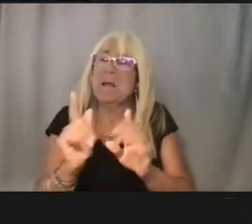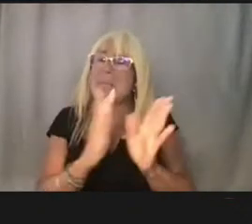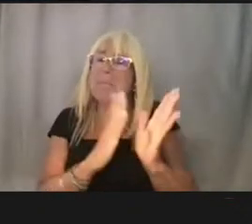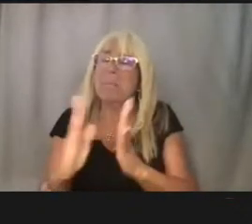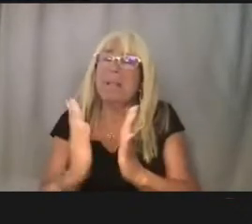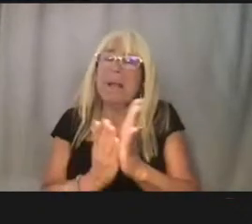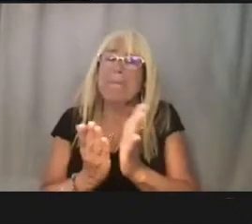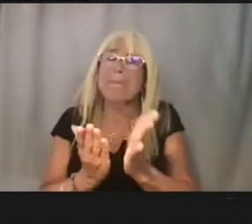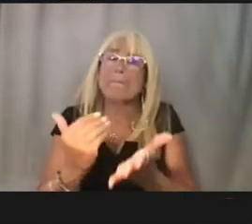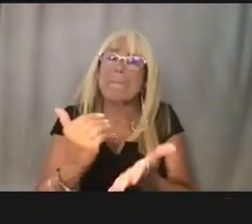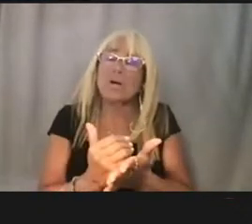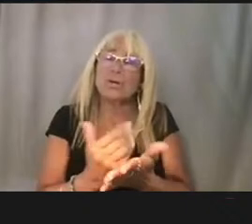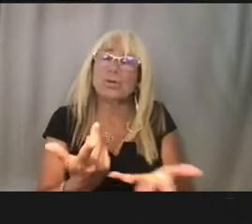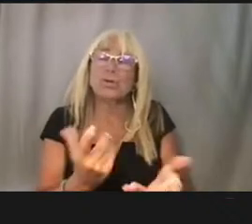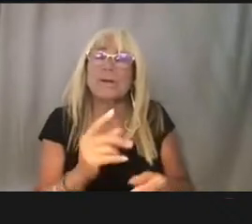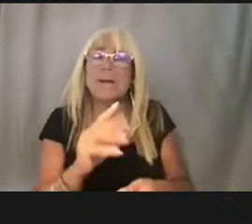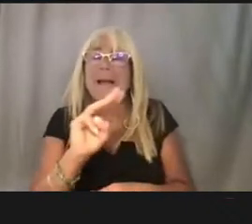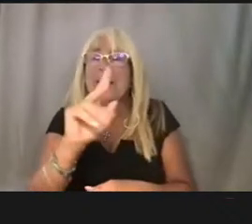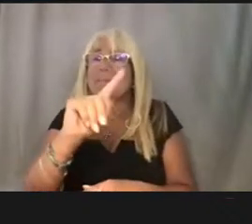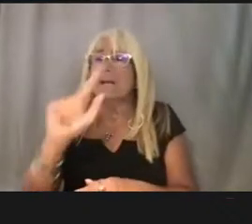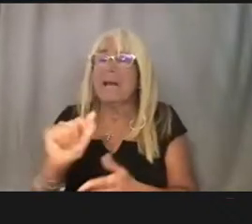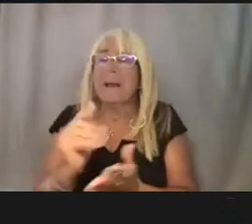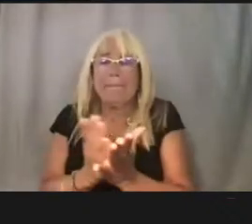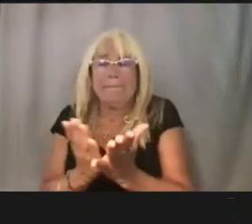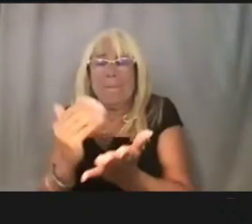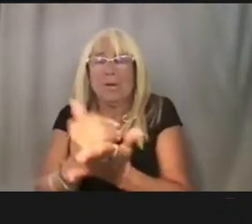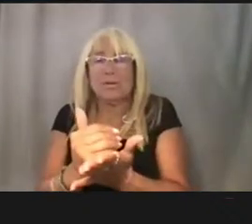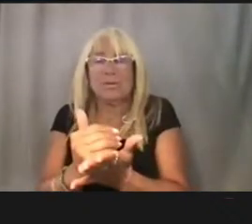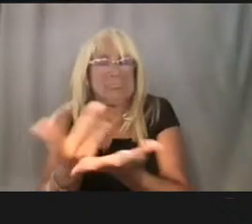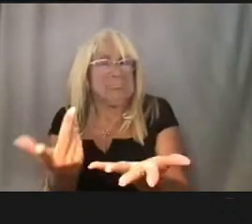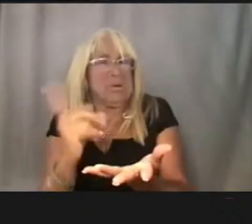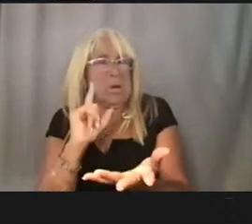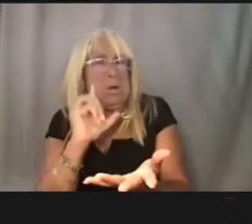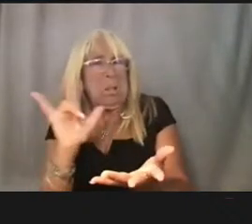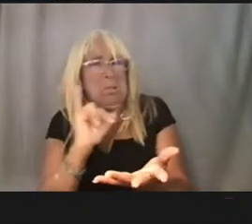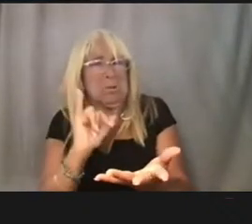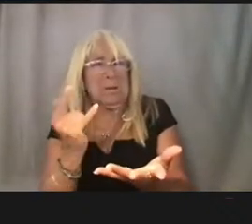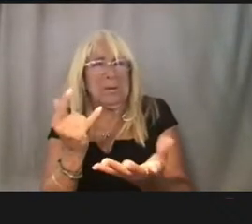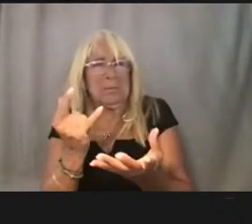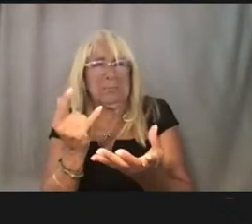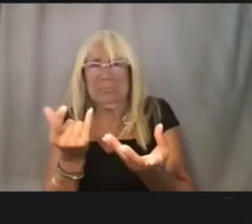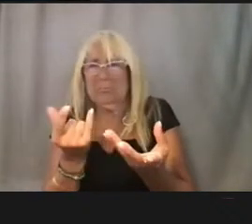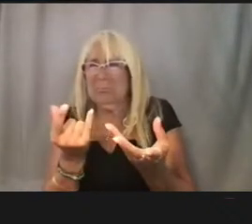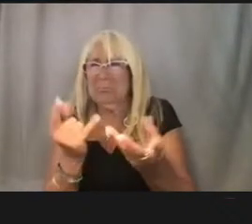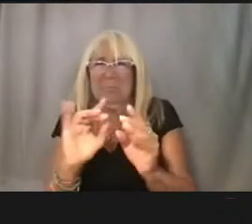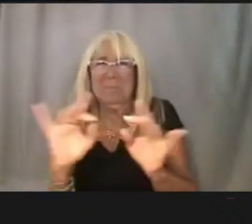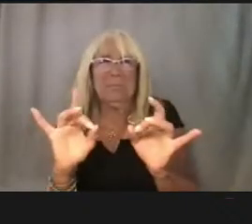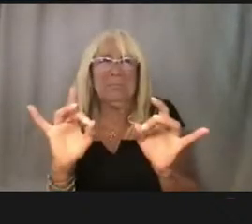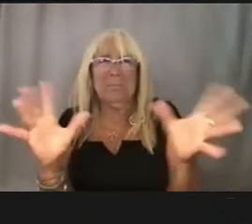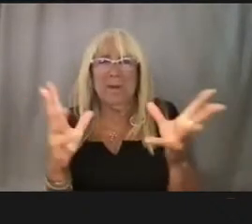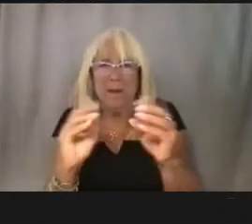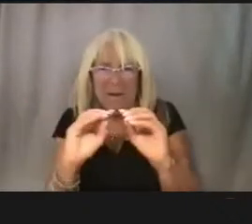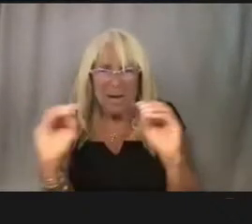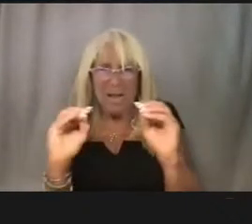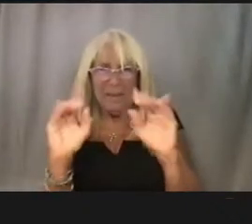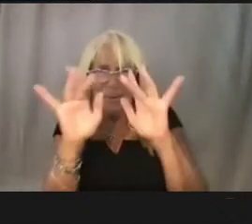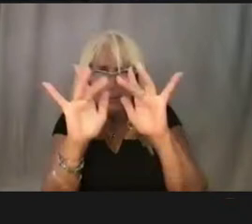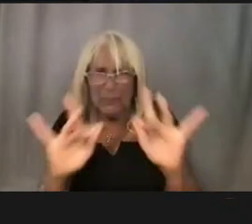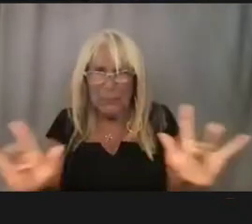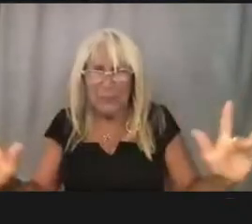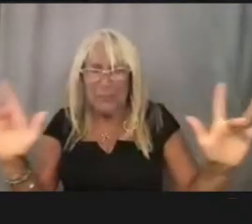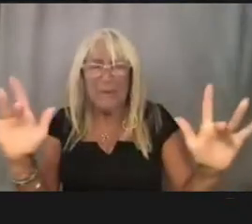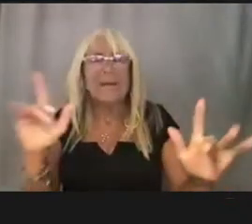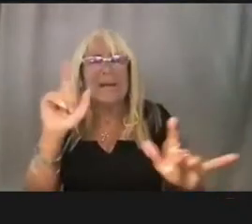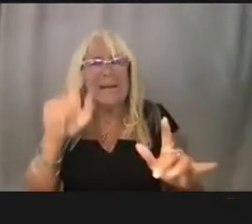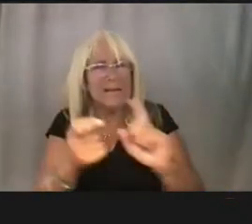average New Yorker the MTA budget is a big black hole sure we need some changes and we need some improvements but